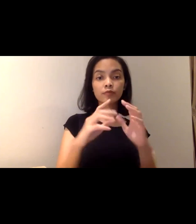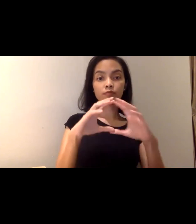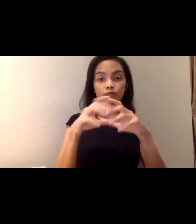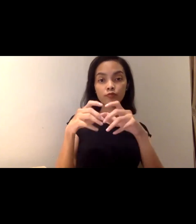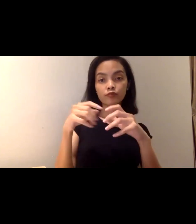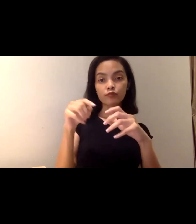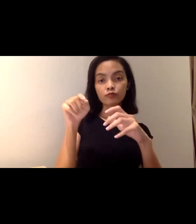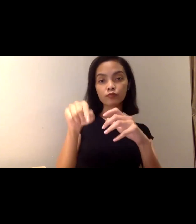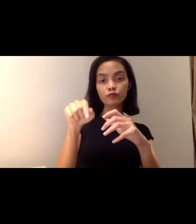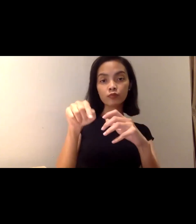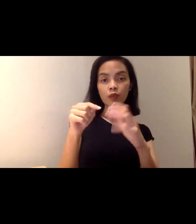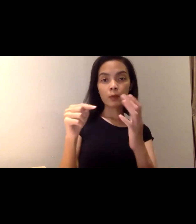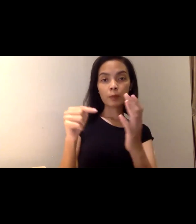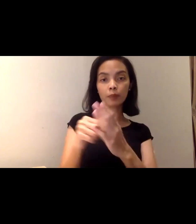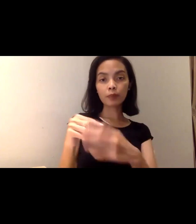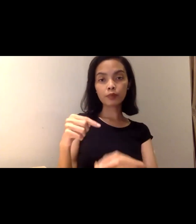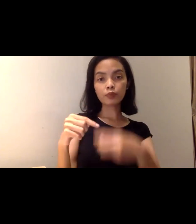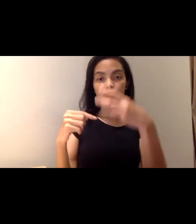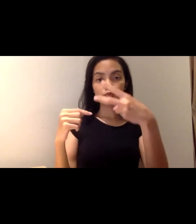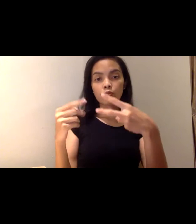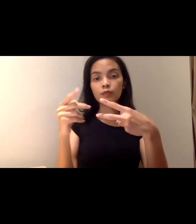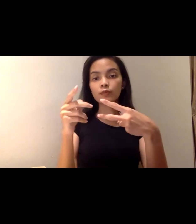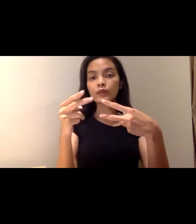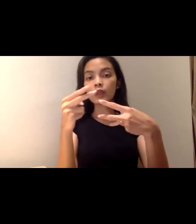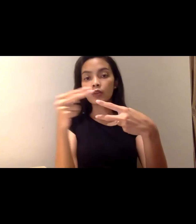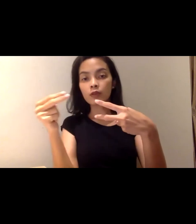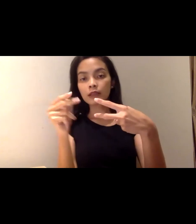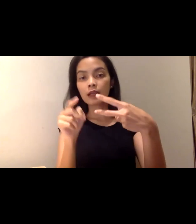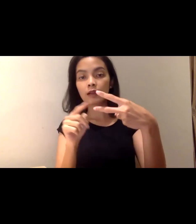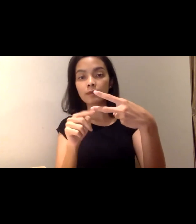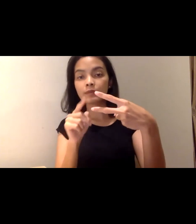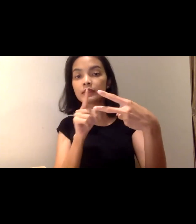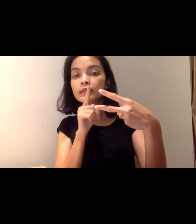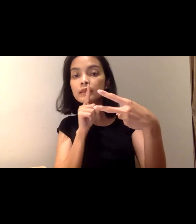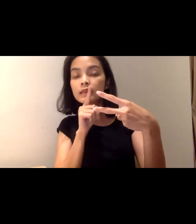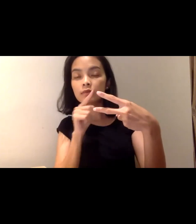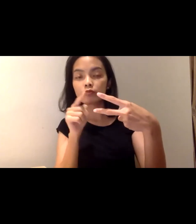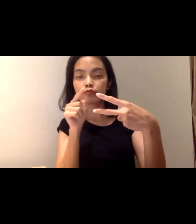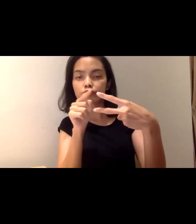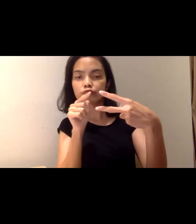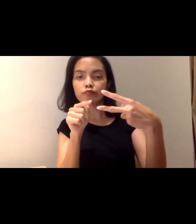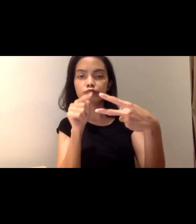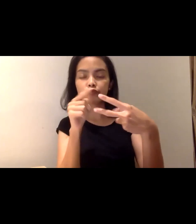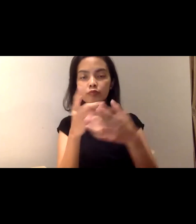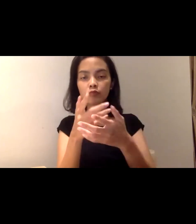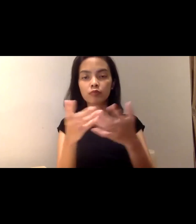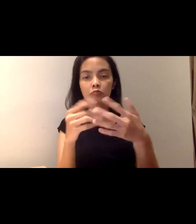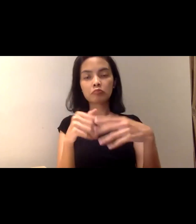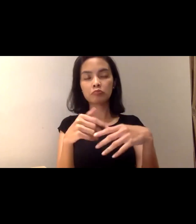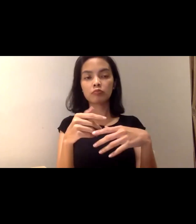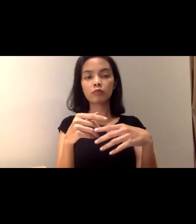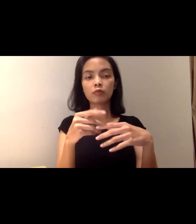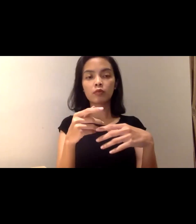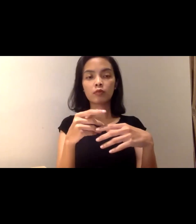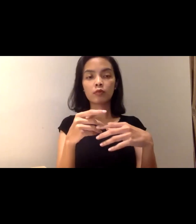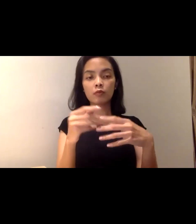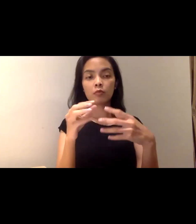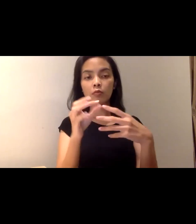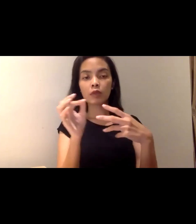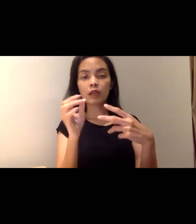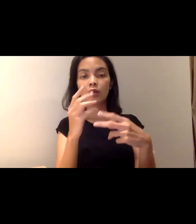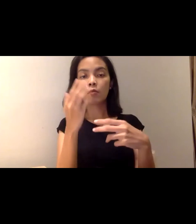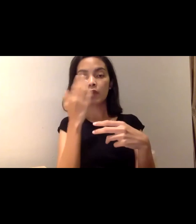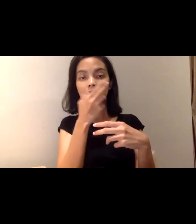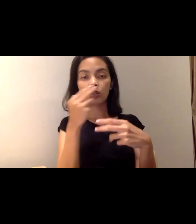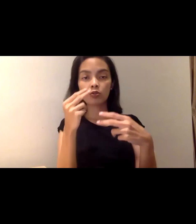And 80% of the spoken voice can be heard in Bahasa Indonesia. We also provide the option for Indonesian Sign Language